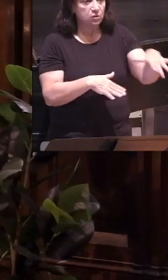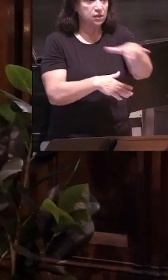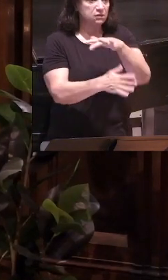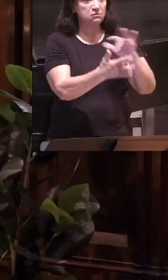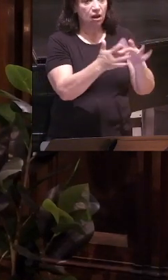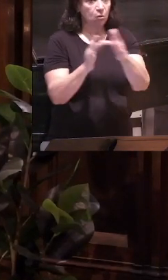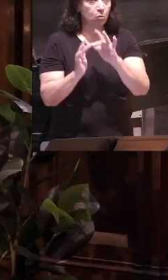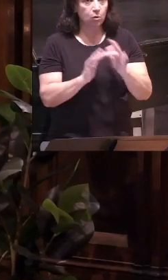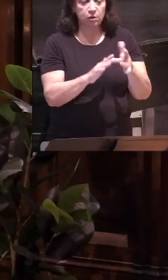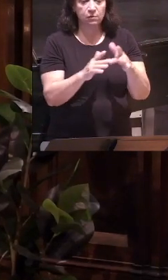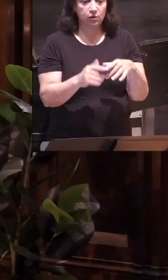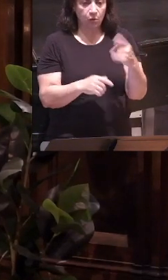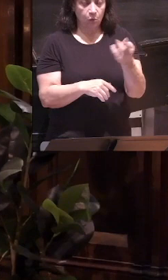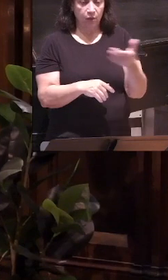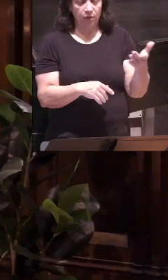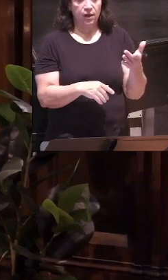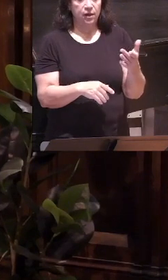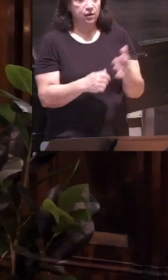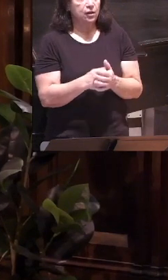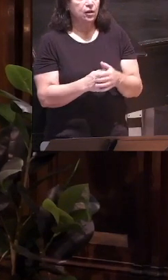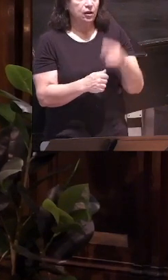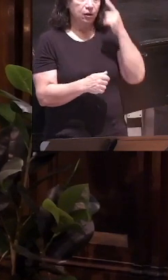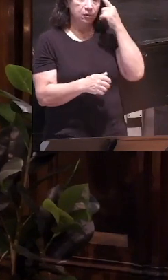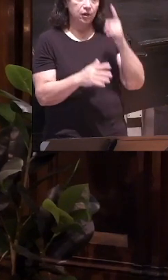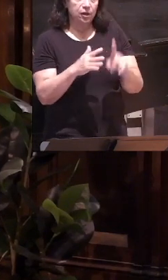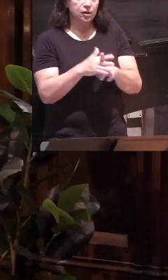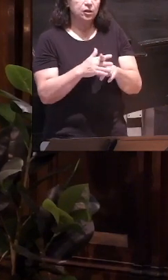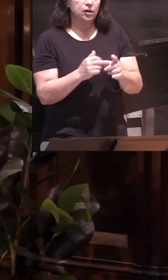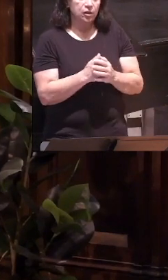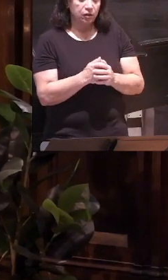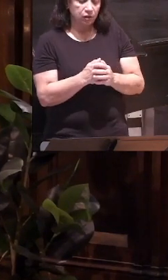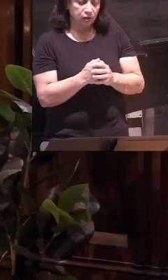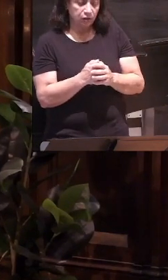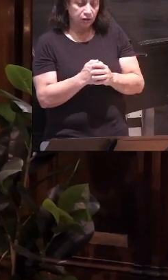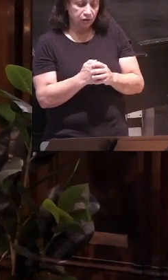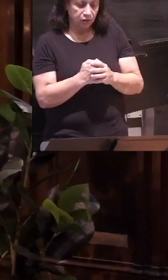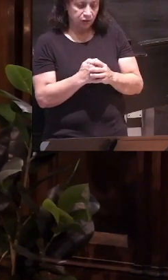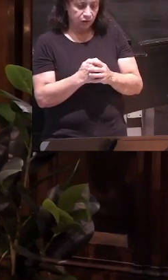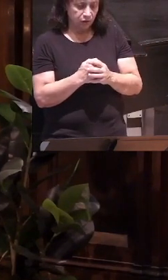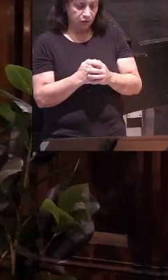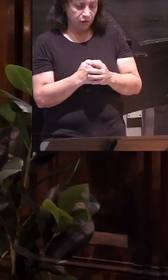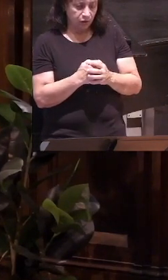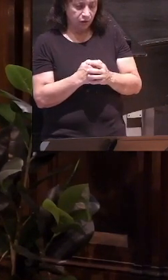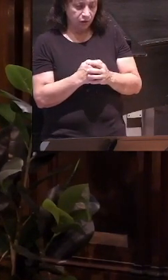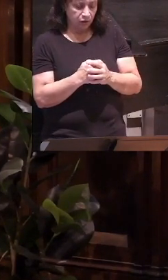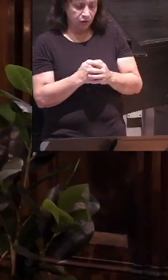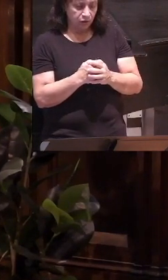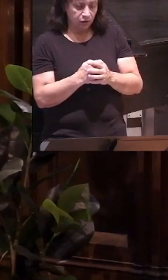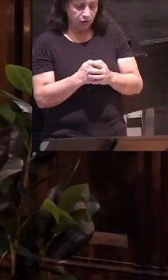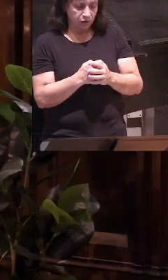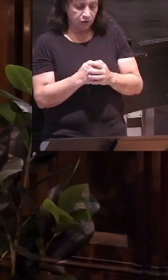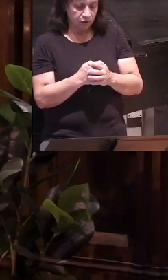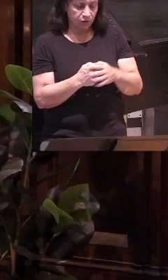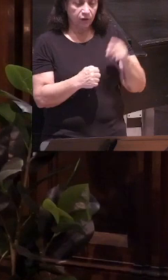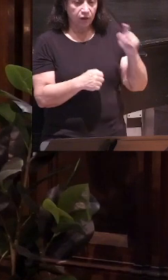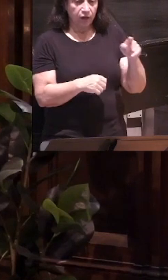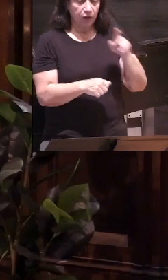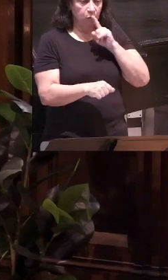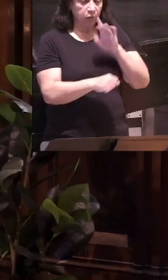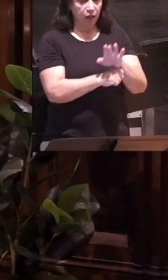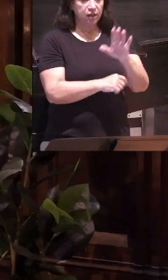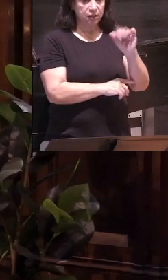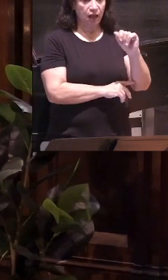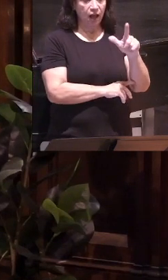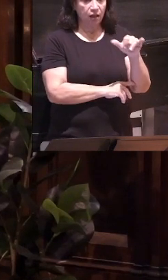One thing comes to mind: his closeness to Kester Hodge, who was up on stage with us, who ultimately ended up pledging Alpha,